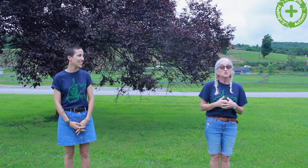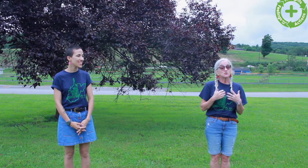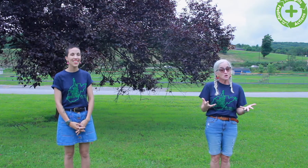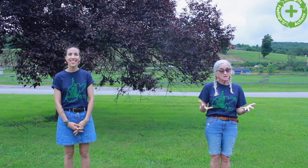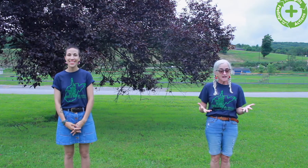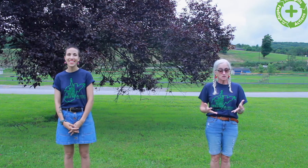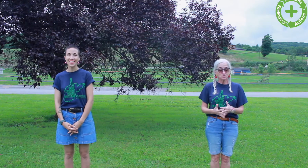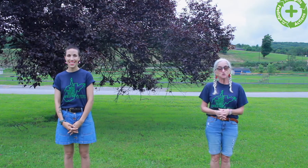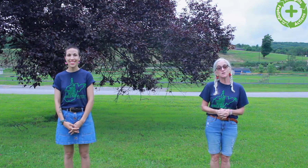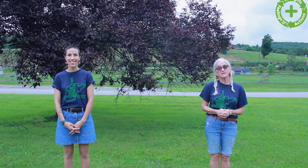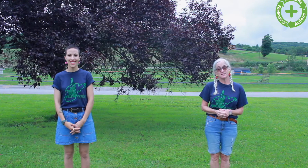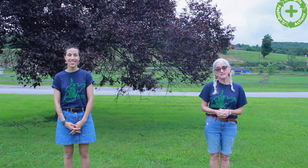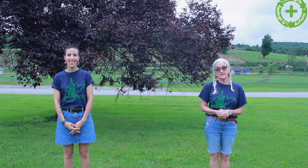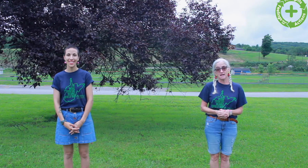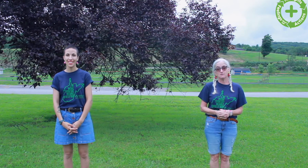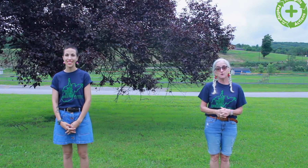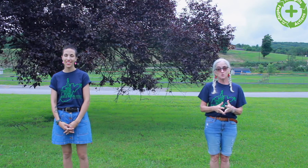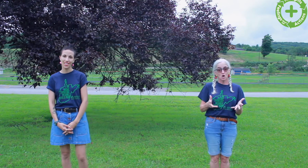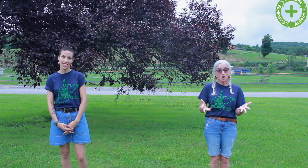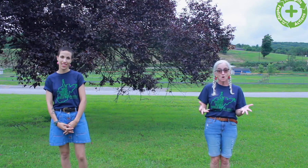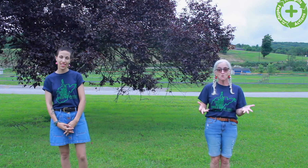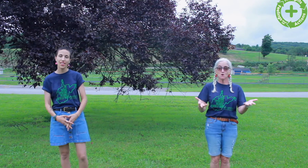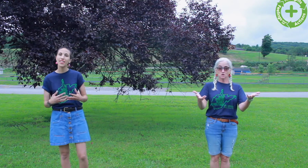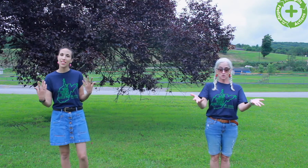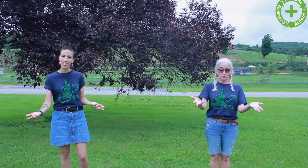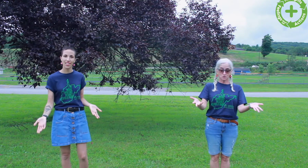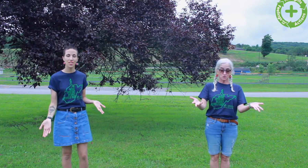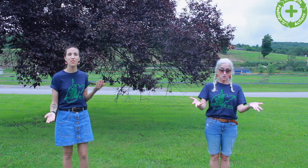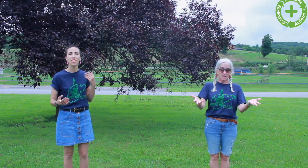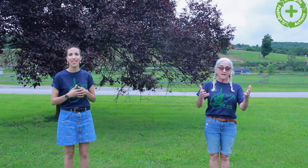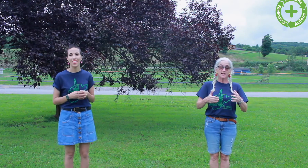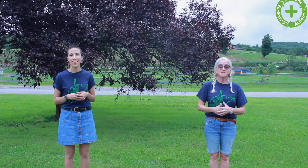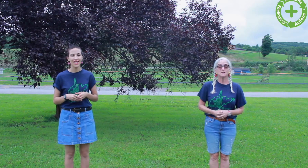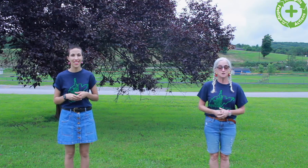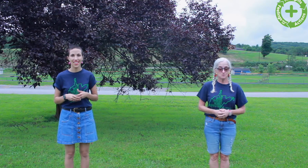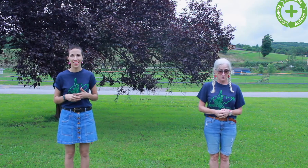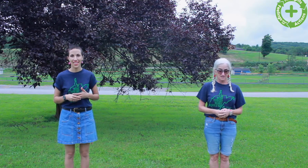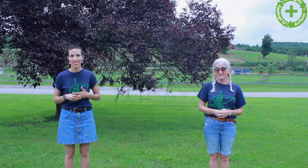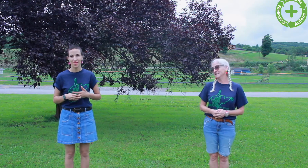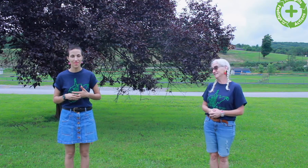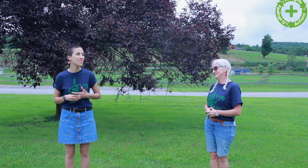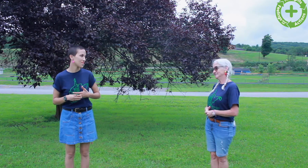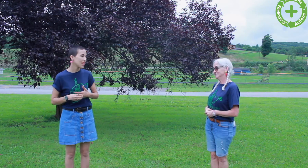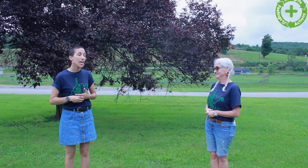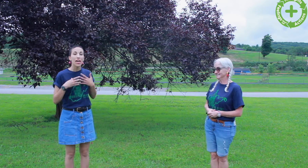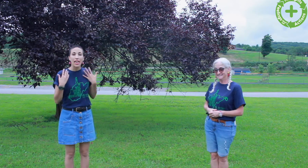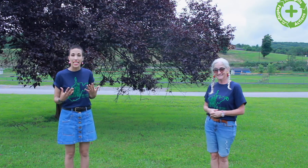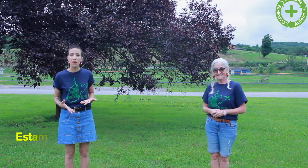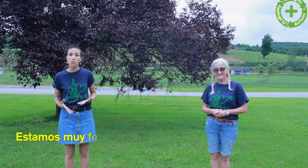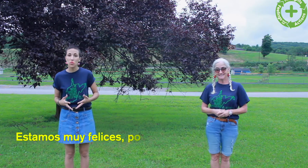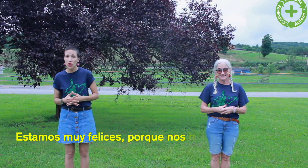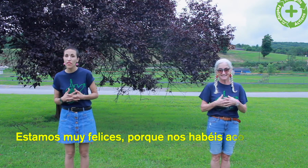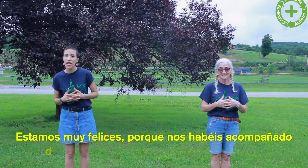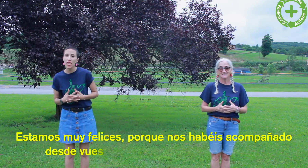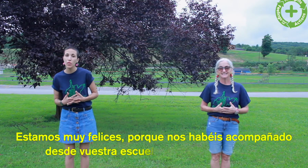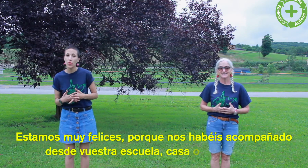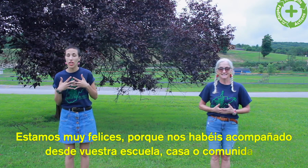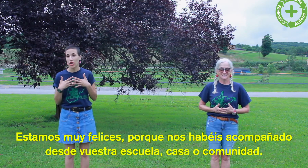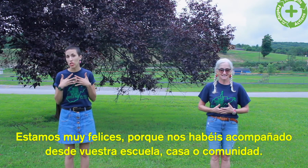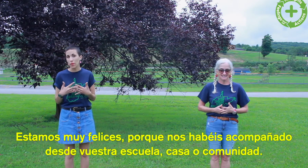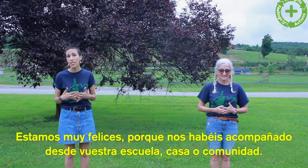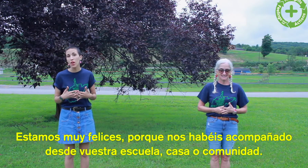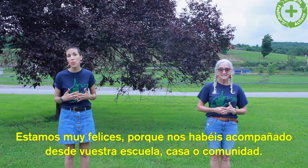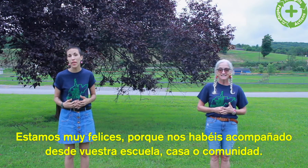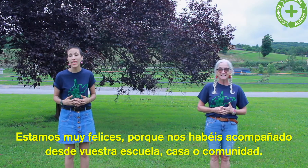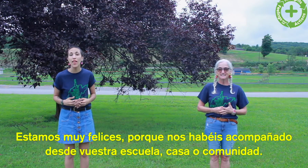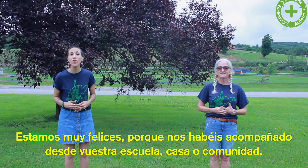We are so glad you joined us today from your home, your school, and our community. Estamos muy felices porque